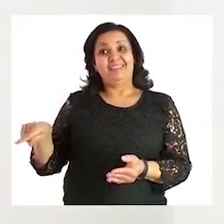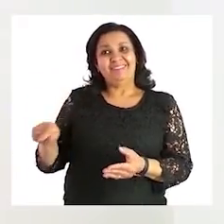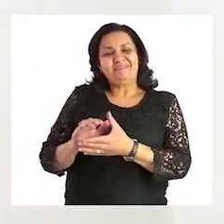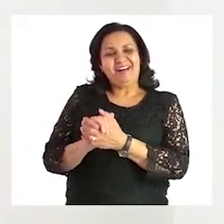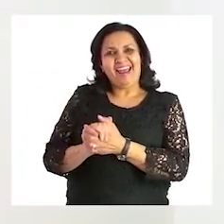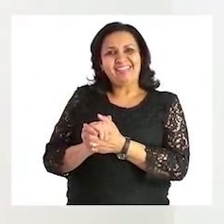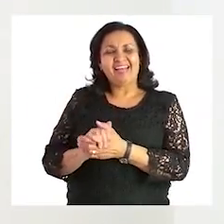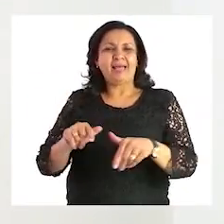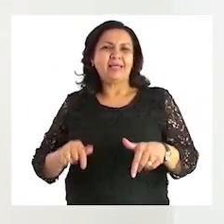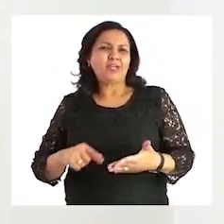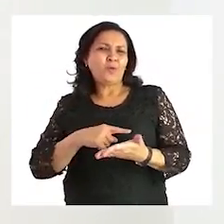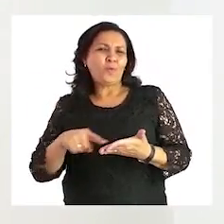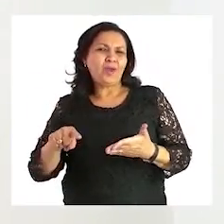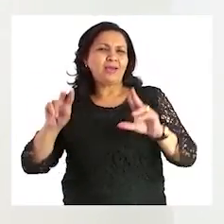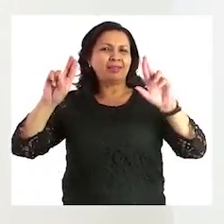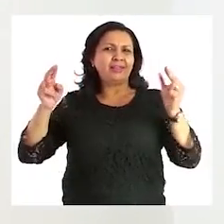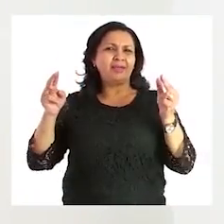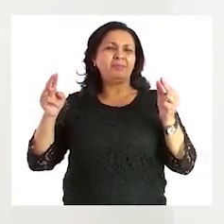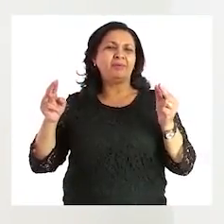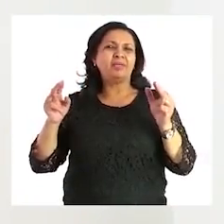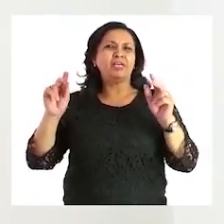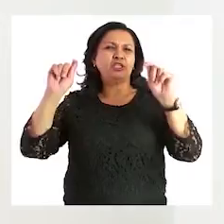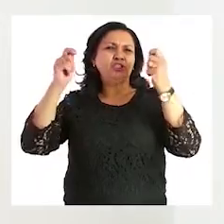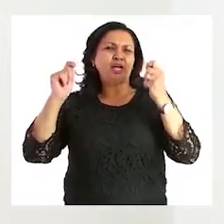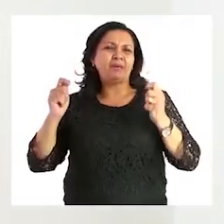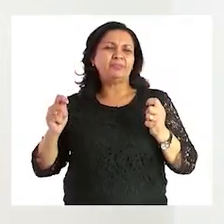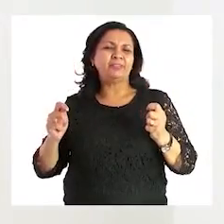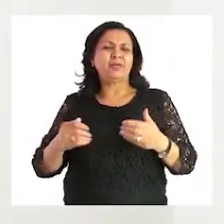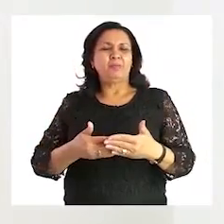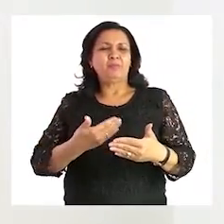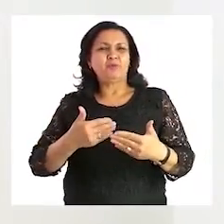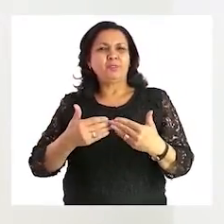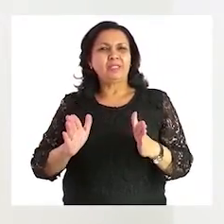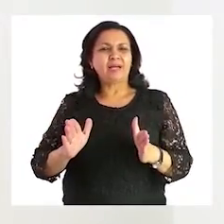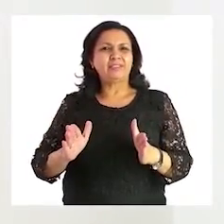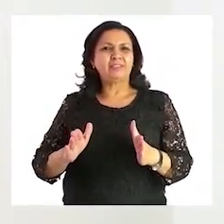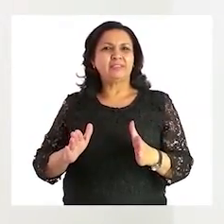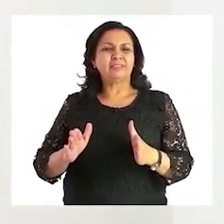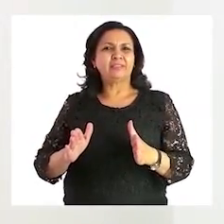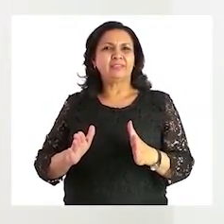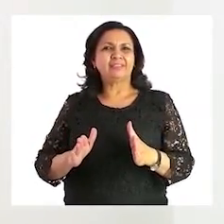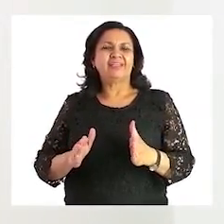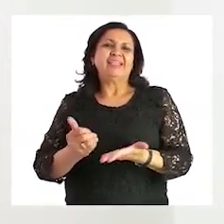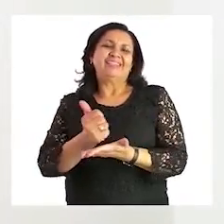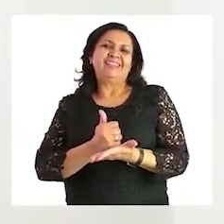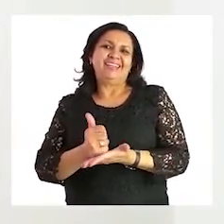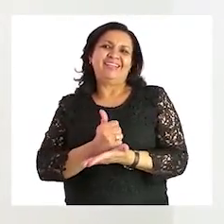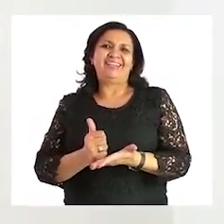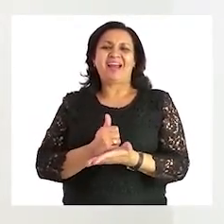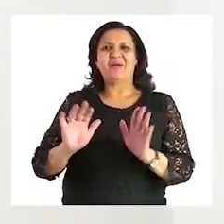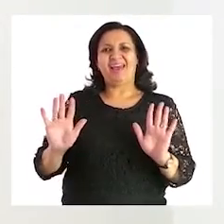This week's theme is shapes. But before we start with our lesson, let's sanitize our